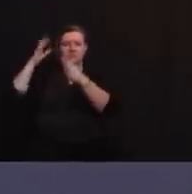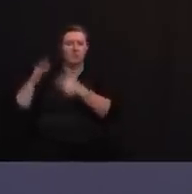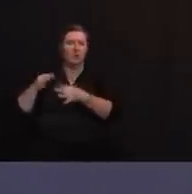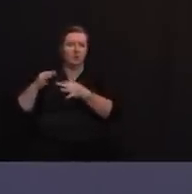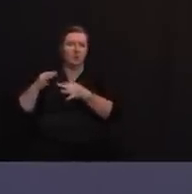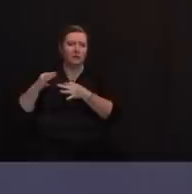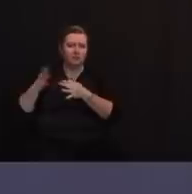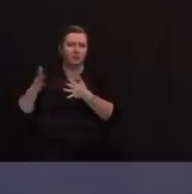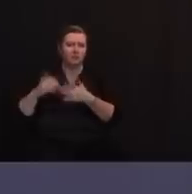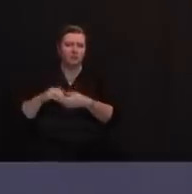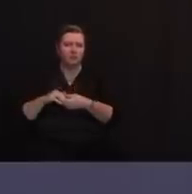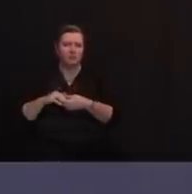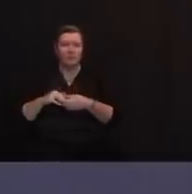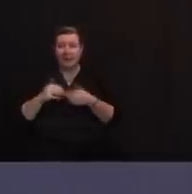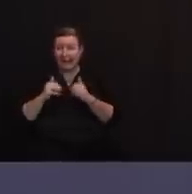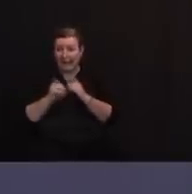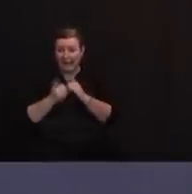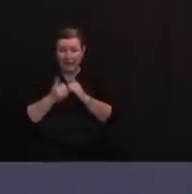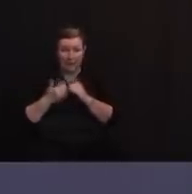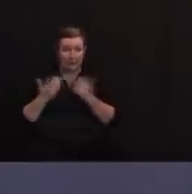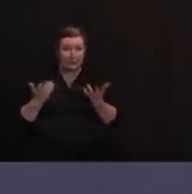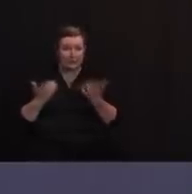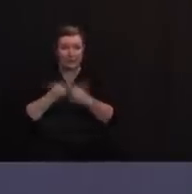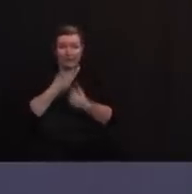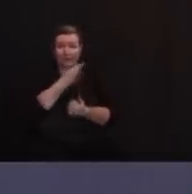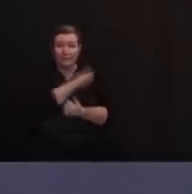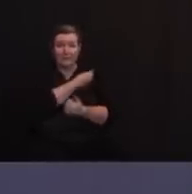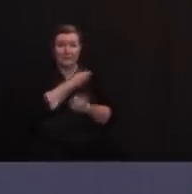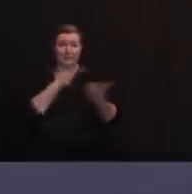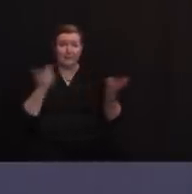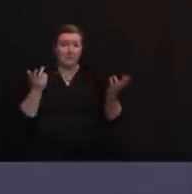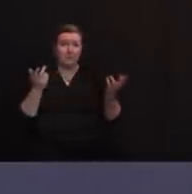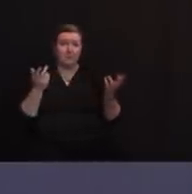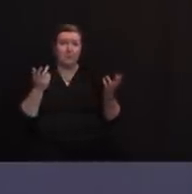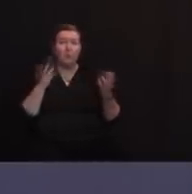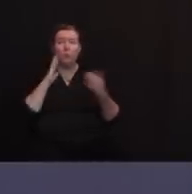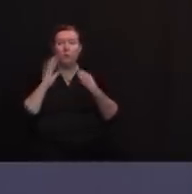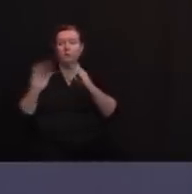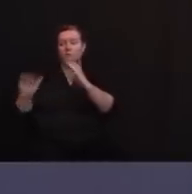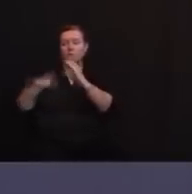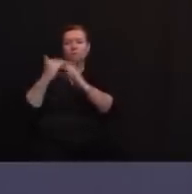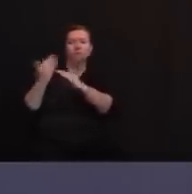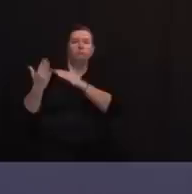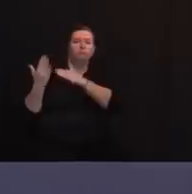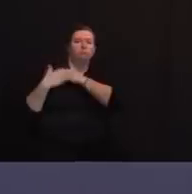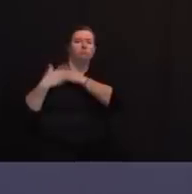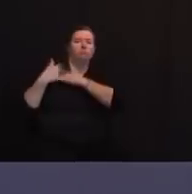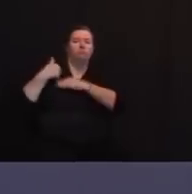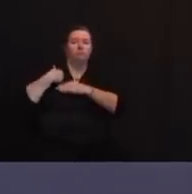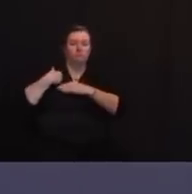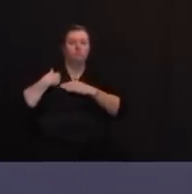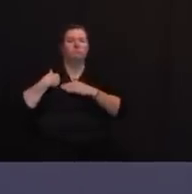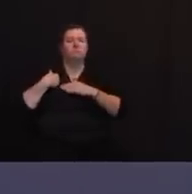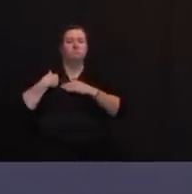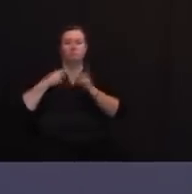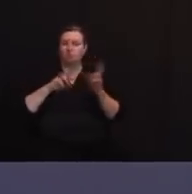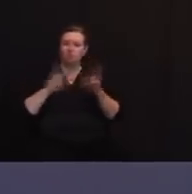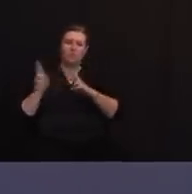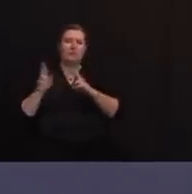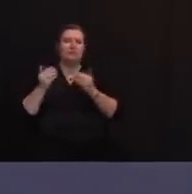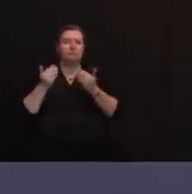you going to get it? At that point, you're just going up and getting it. It's that simple at that point. Everybody's going to have access to it, but you should